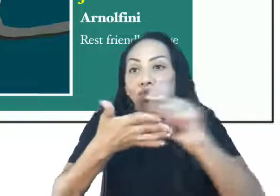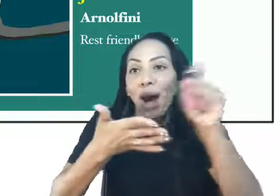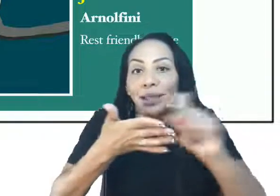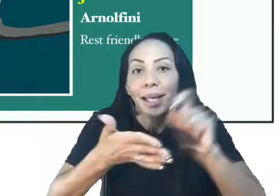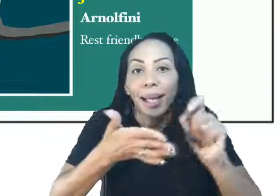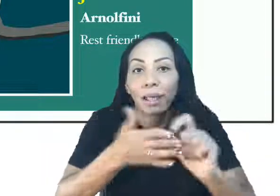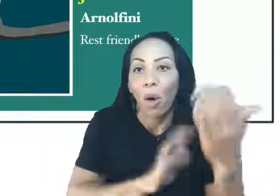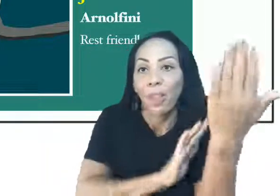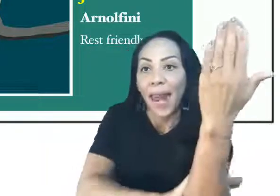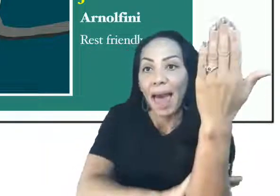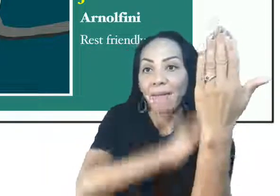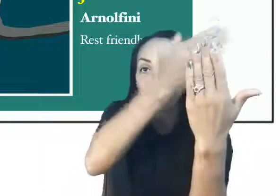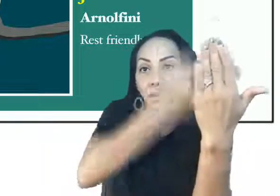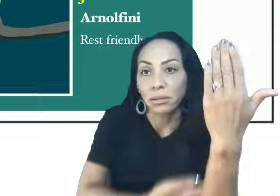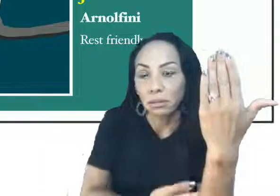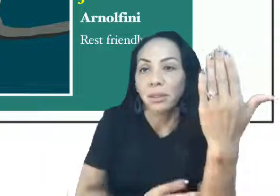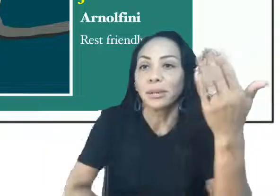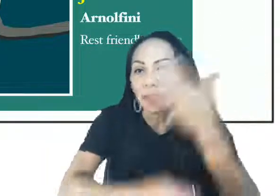left-hand side.